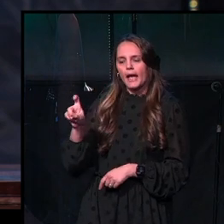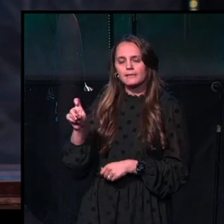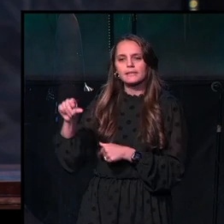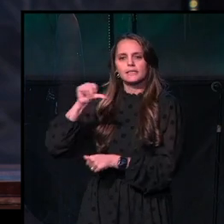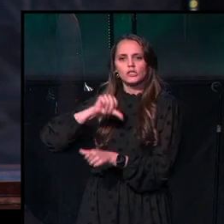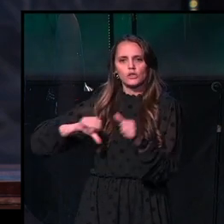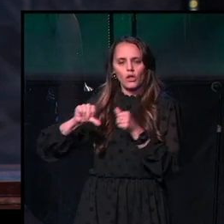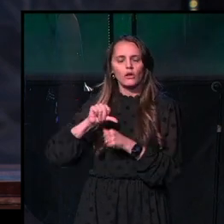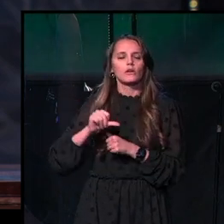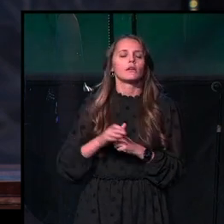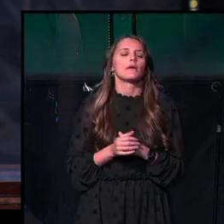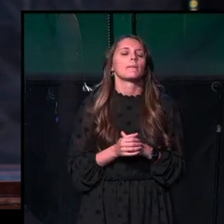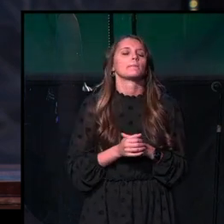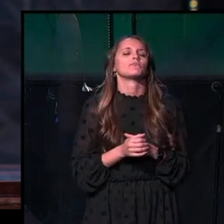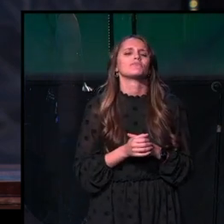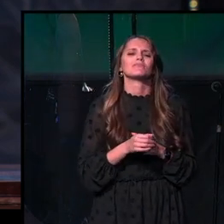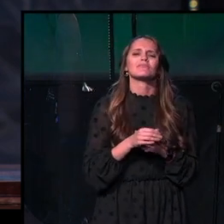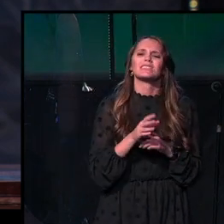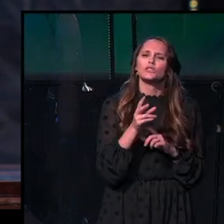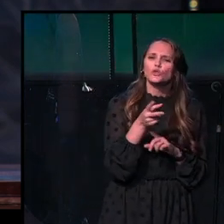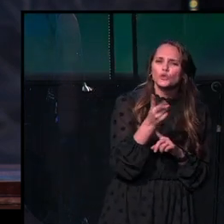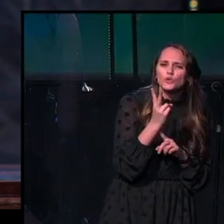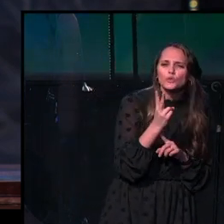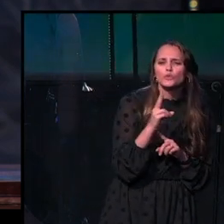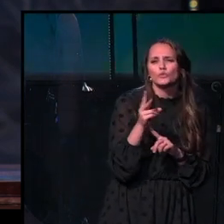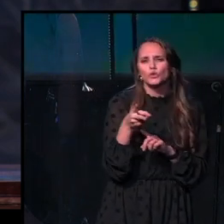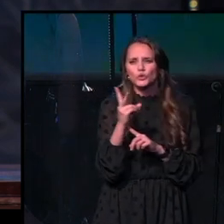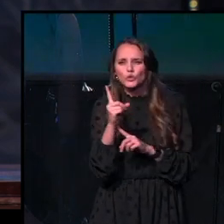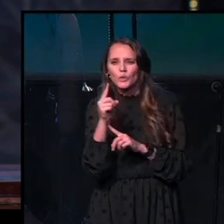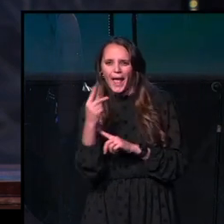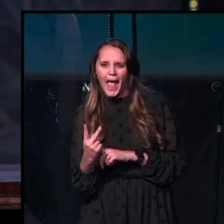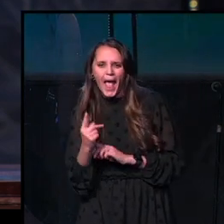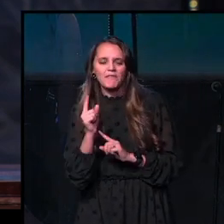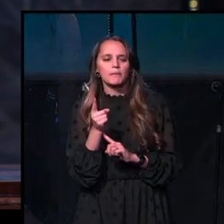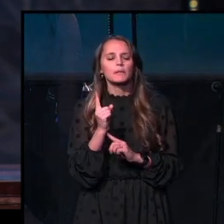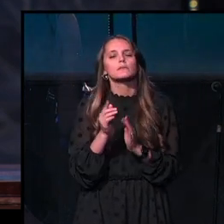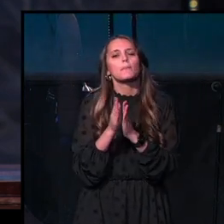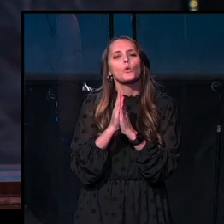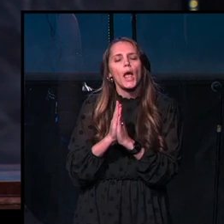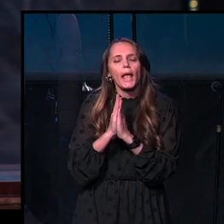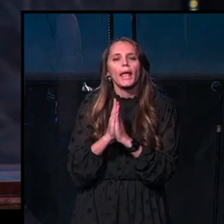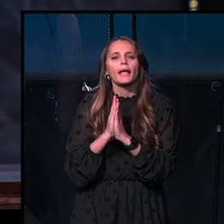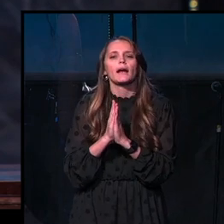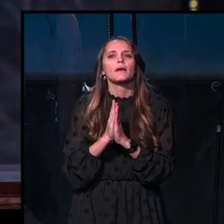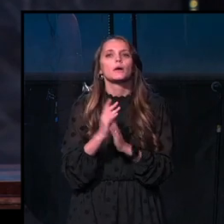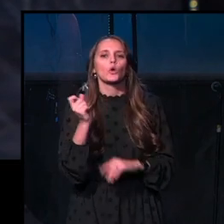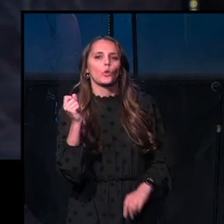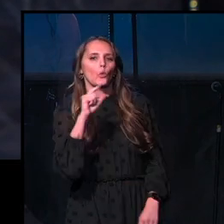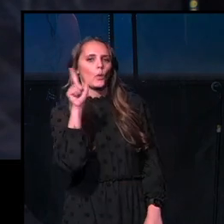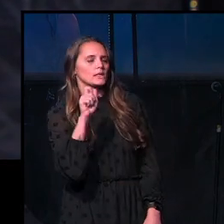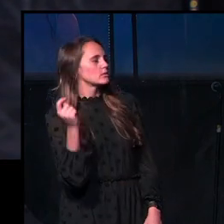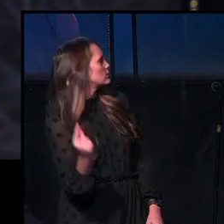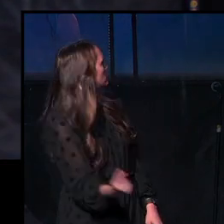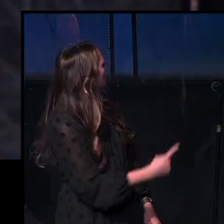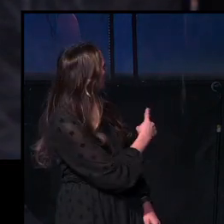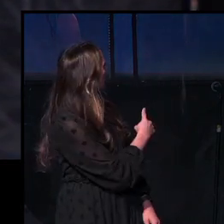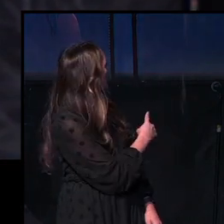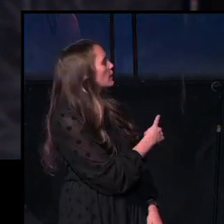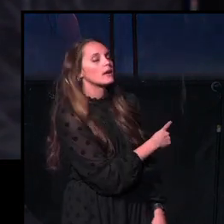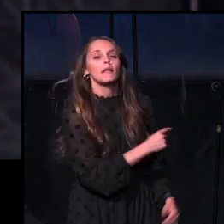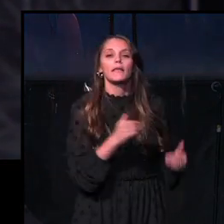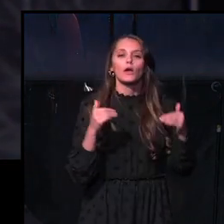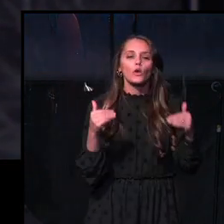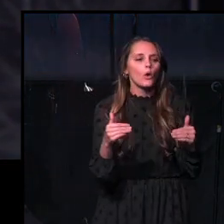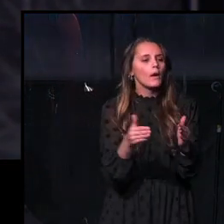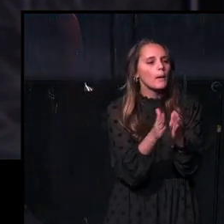And you can just spend two and a half minutes in prayer. So go ahead, throw that question up. And let's head into some